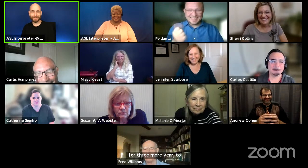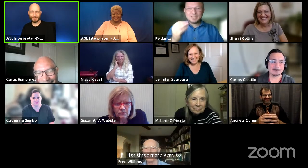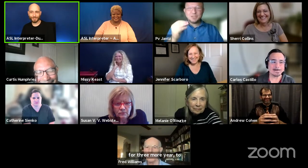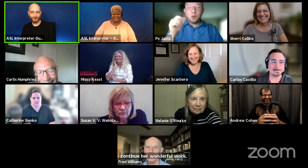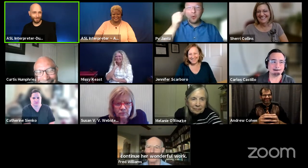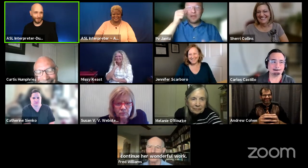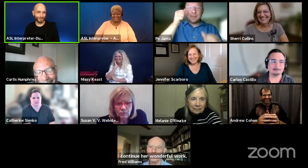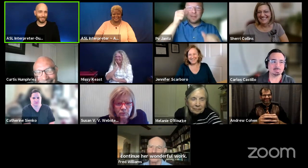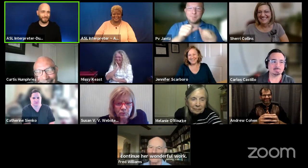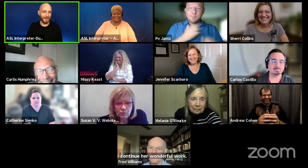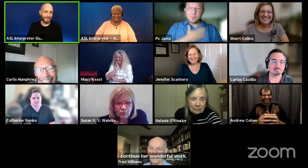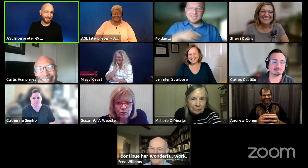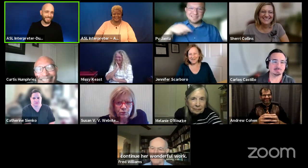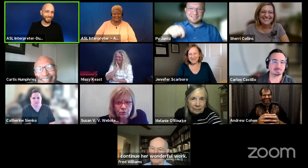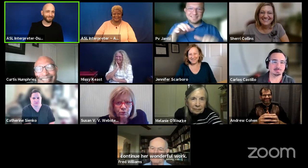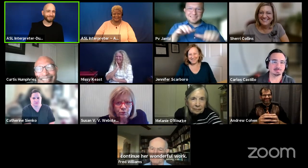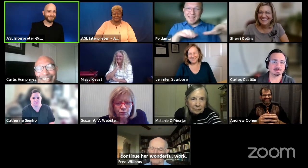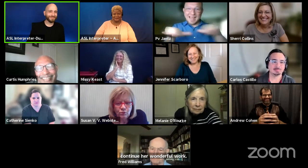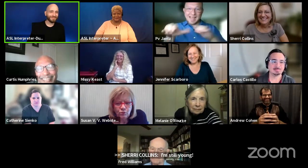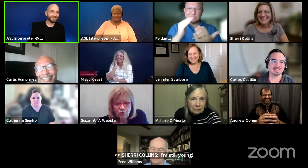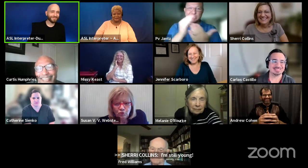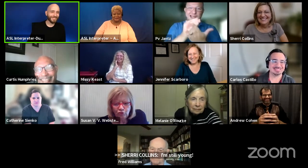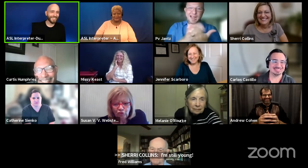This is Commissioner Scarborough, just a baby.